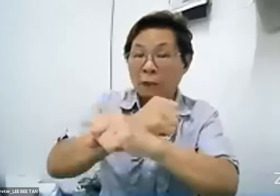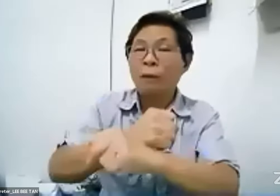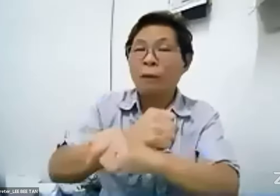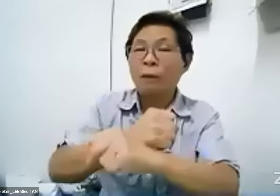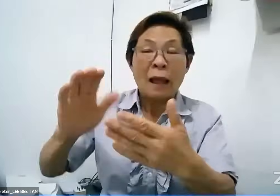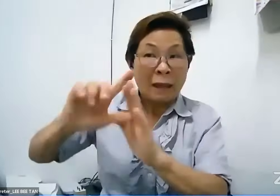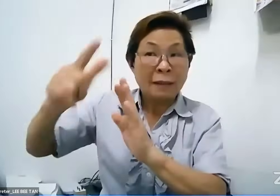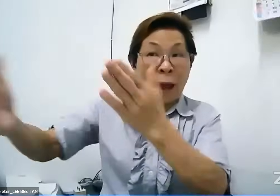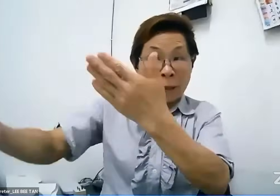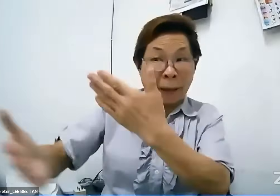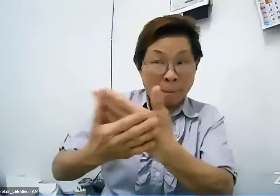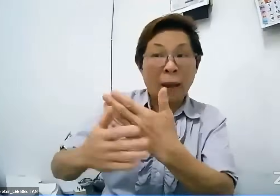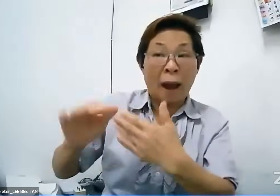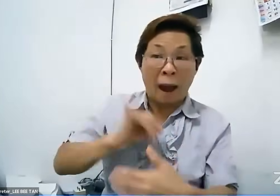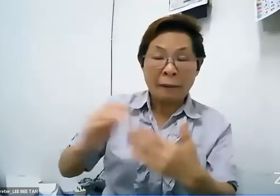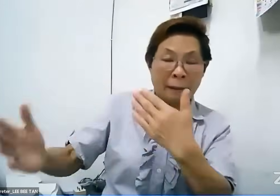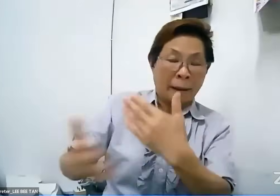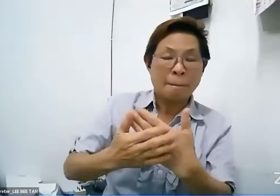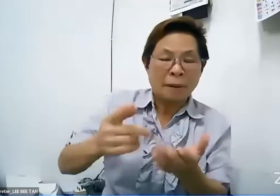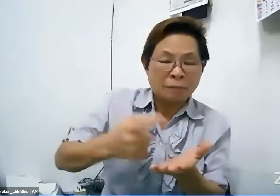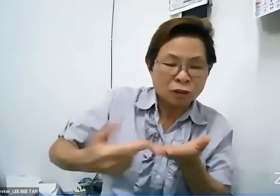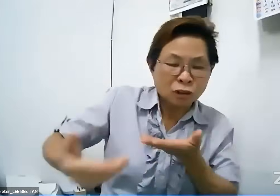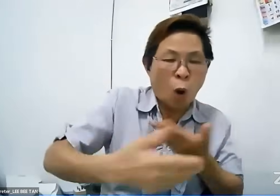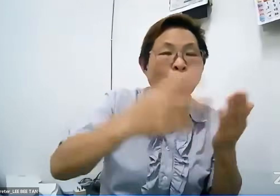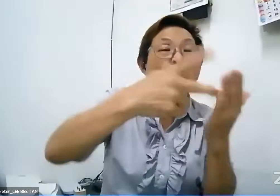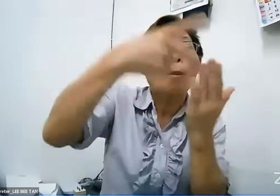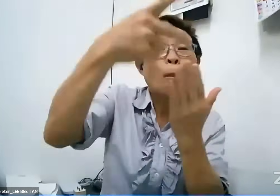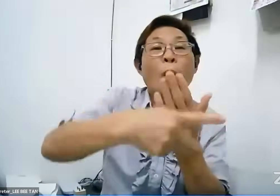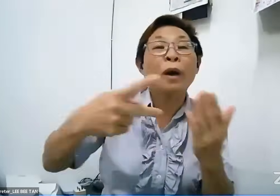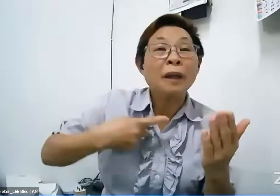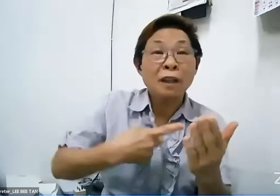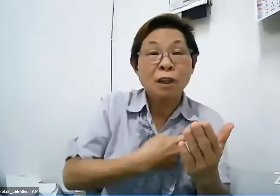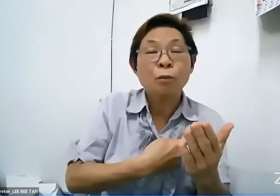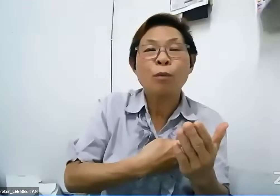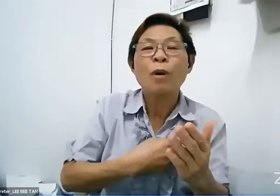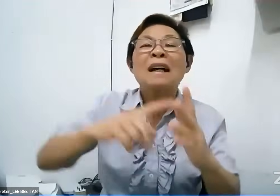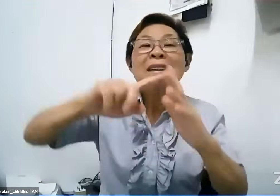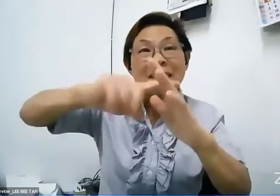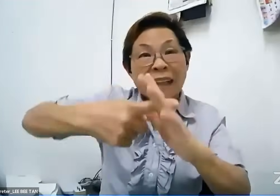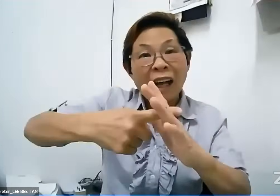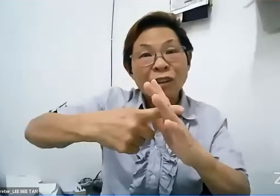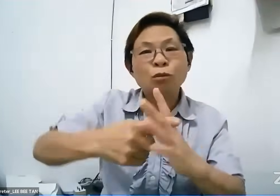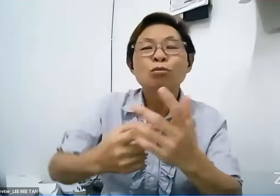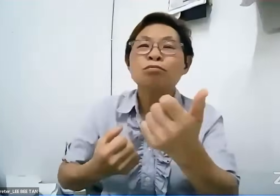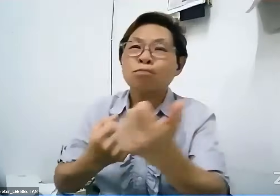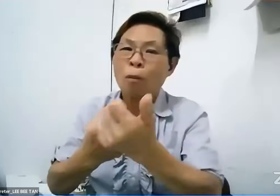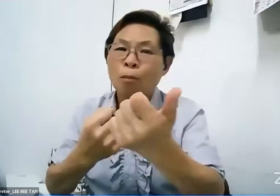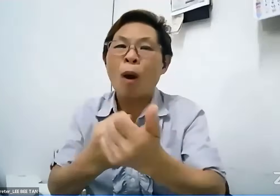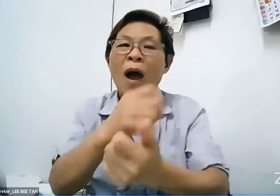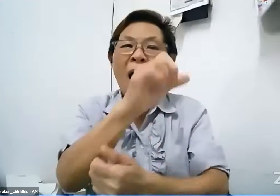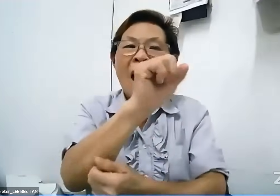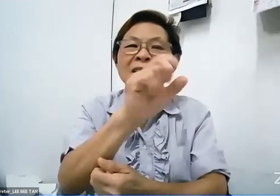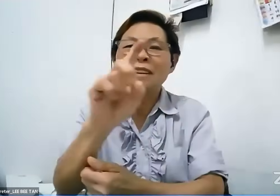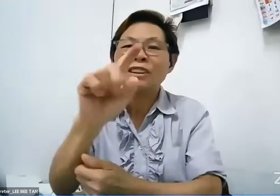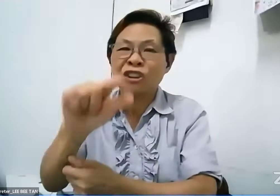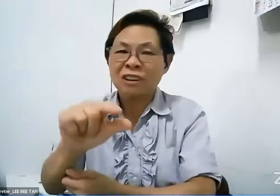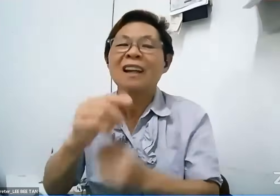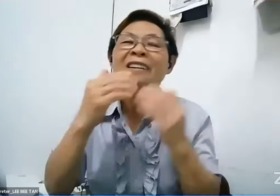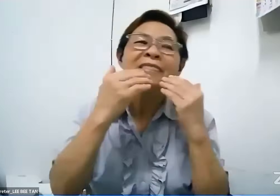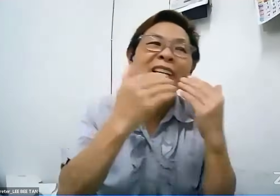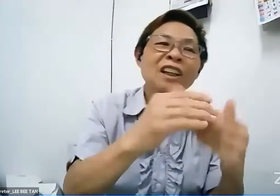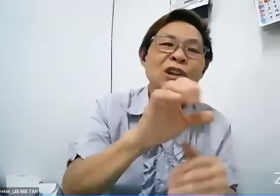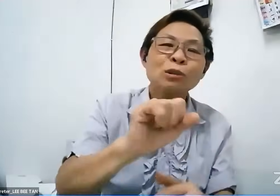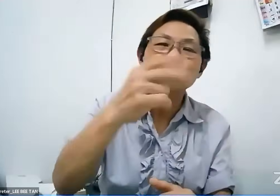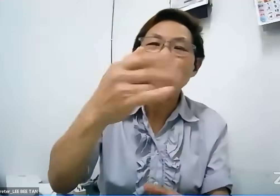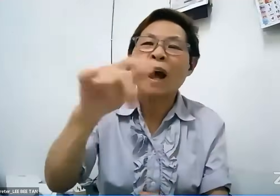discuss more on the initiatives that we are implementing to contribute to the SDG 4. Thank you, Suhaila.